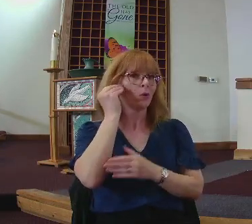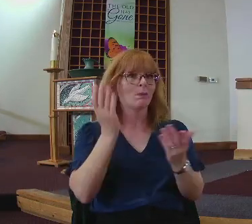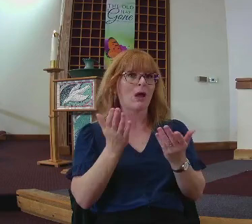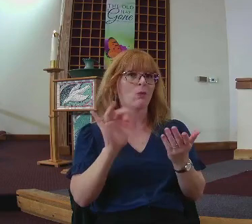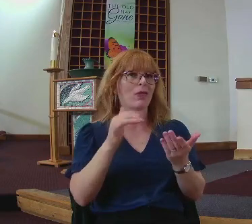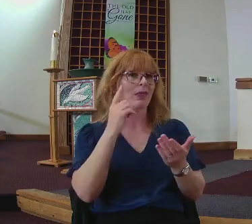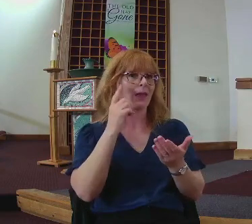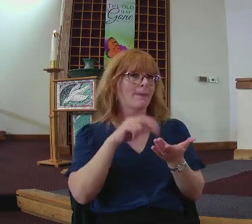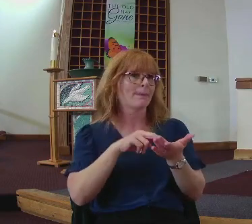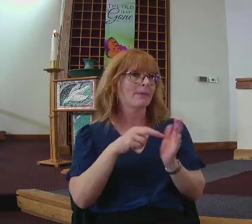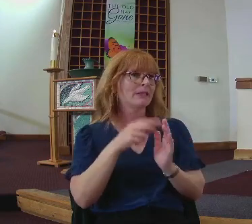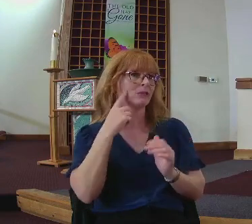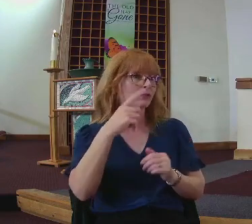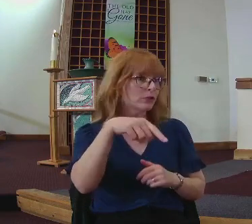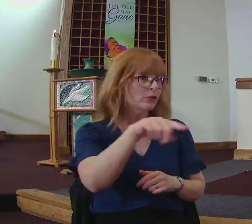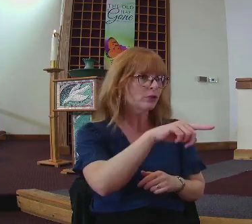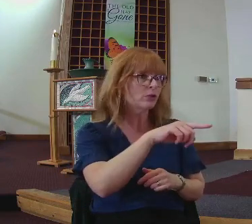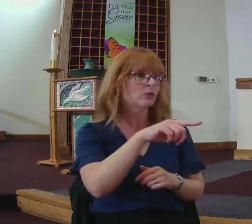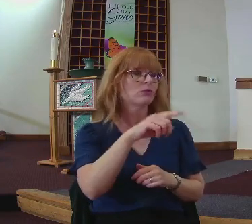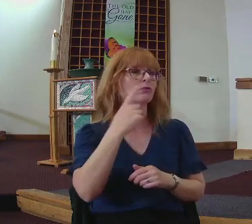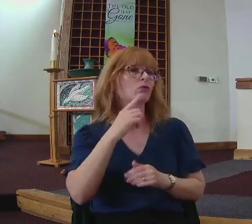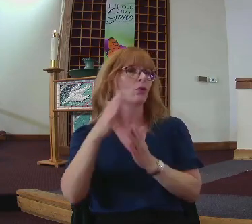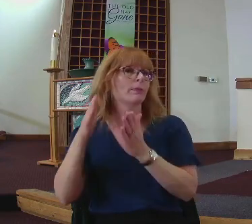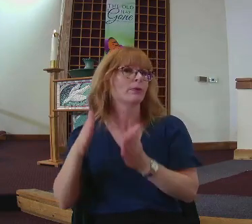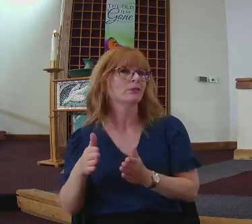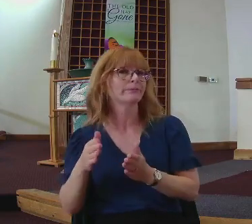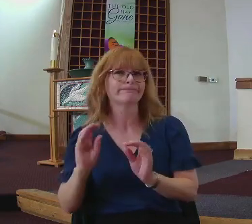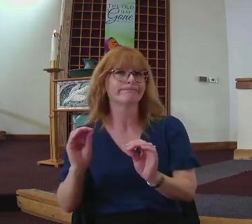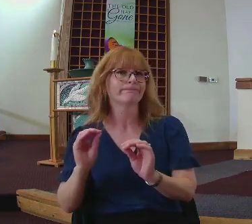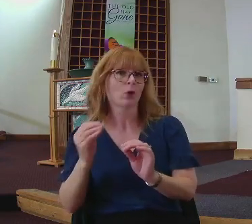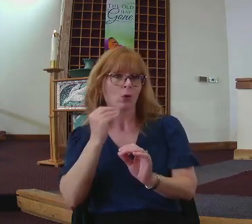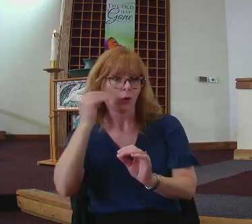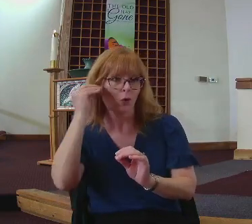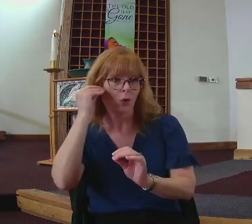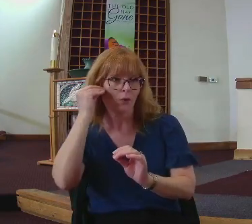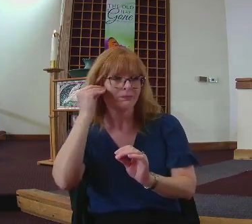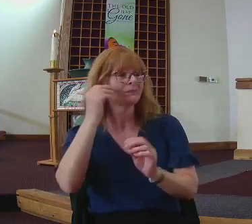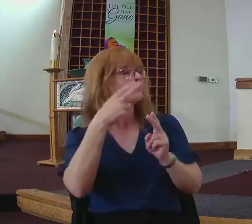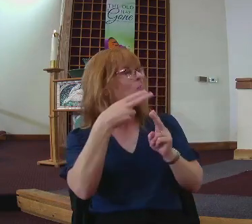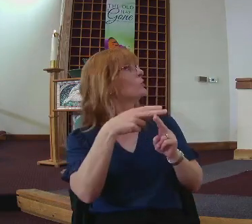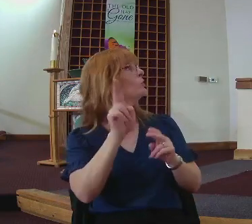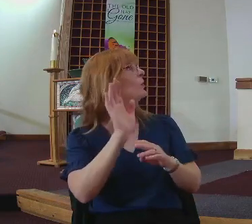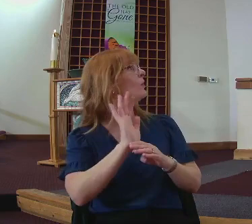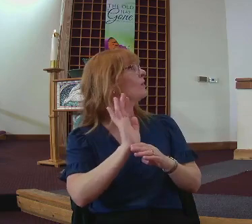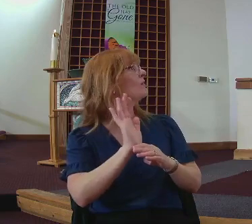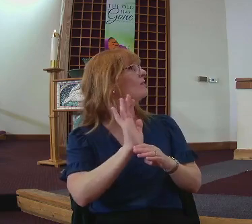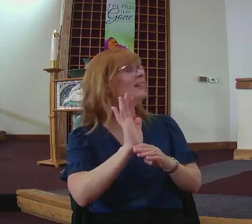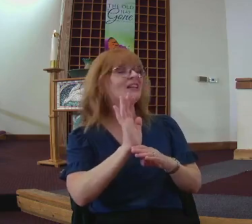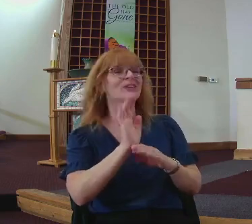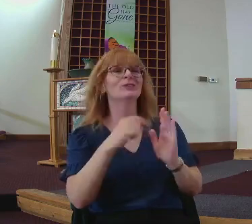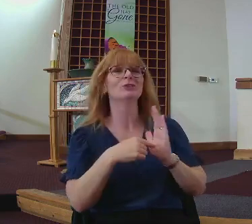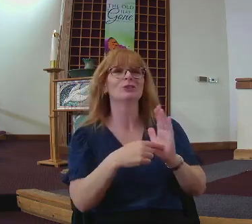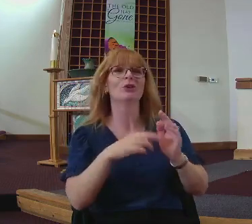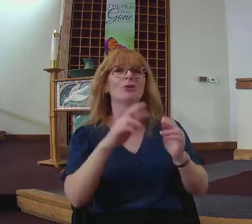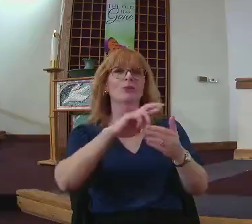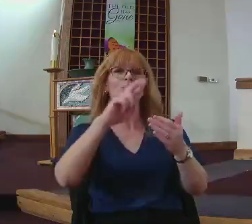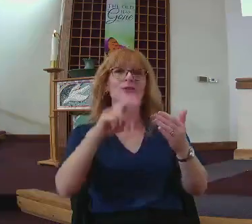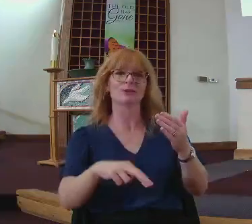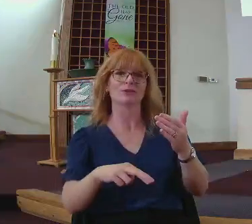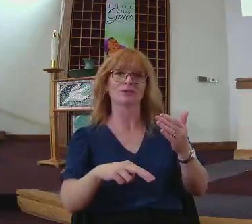not have a home. So, we have a short video that we'd like to show you the results of those